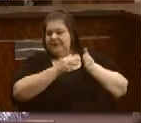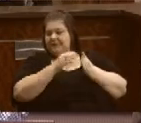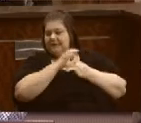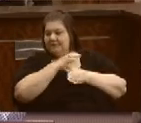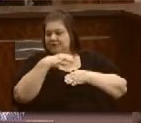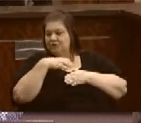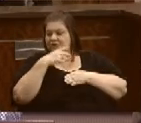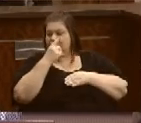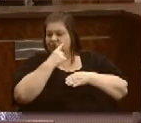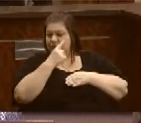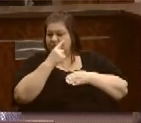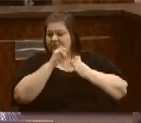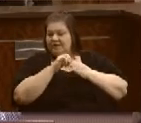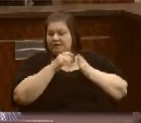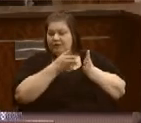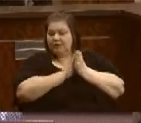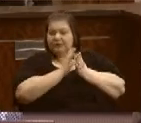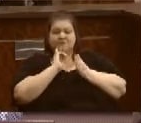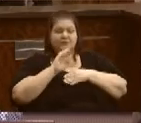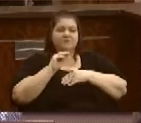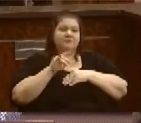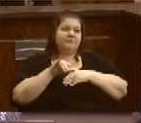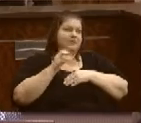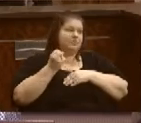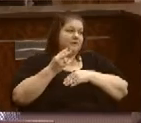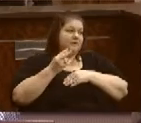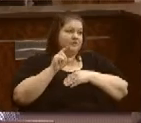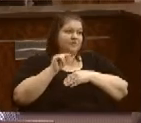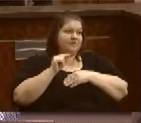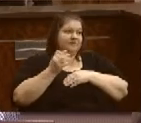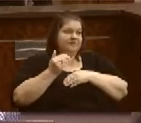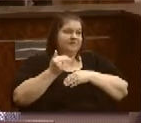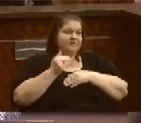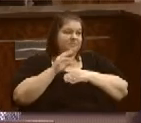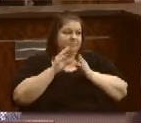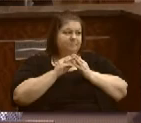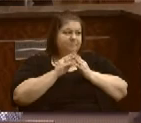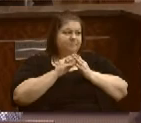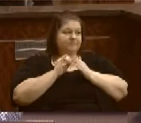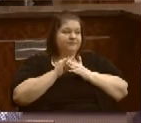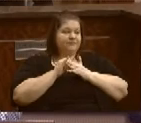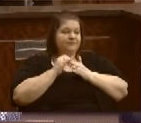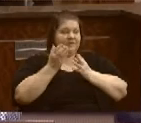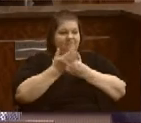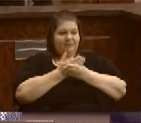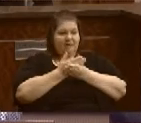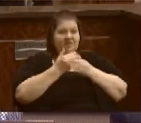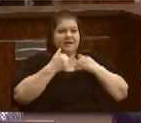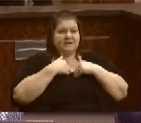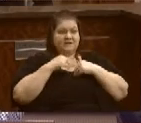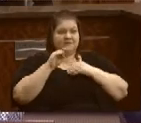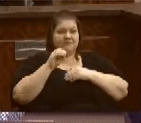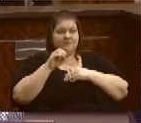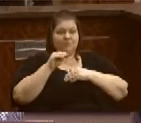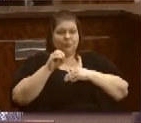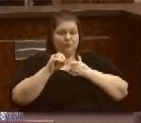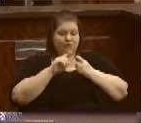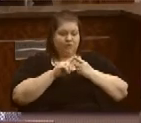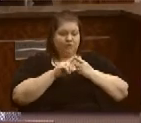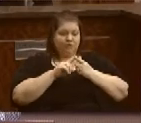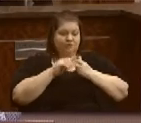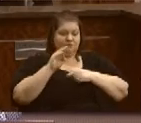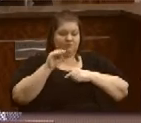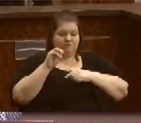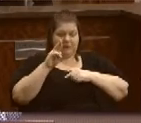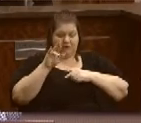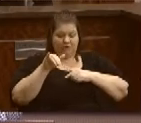at their May 12, 2015 meeting. The file contains a memorandum from the City of Laurel Planning Commission to the Mayor and City Council